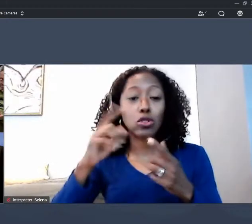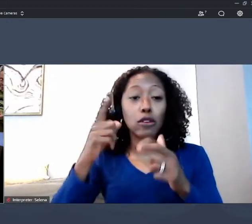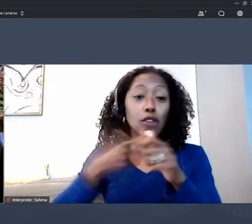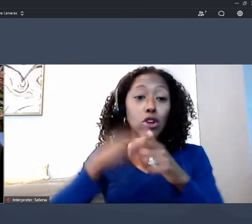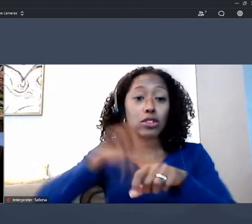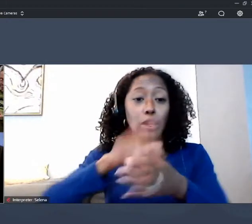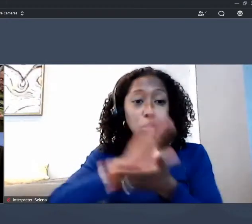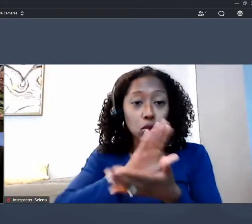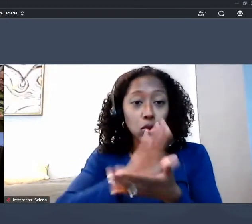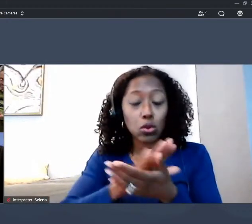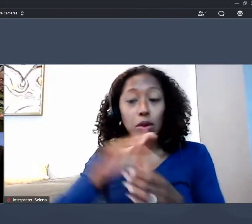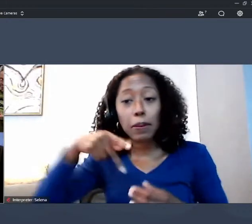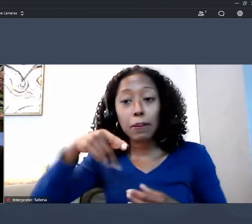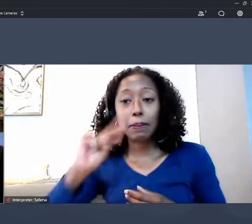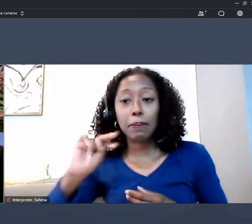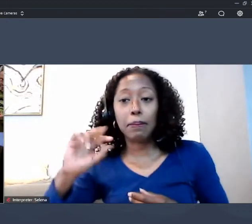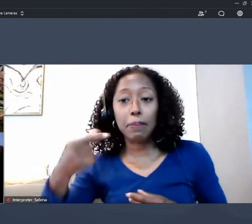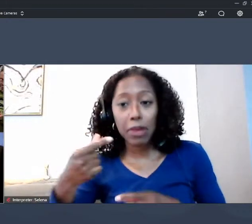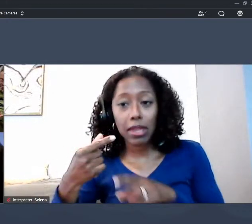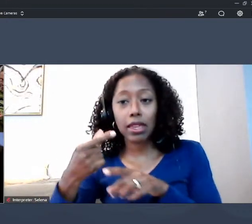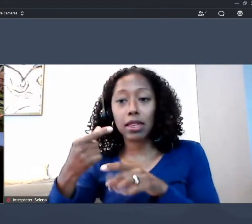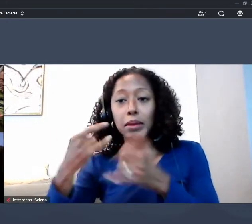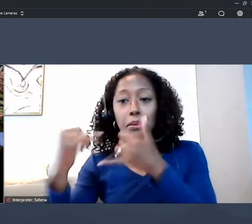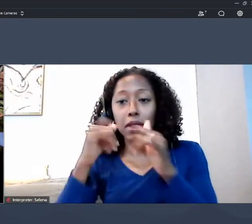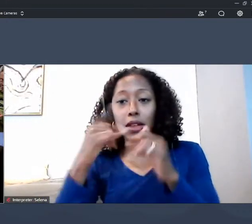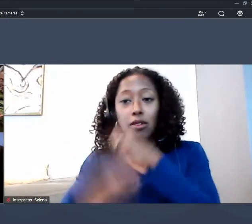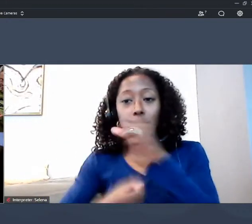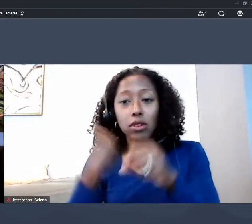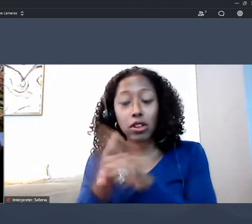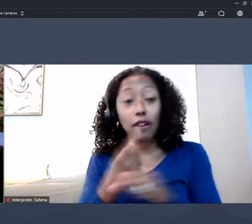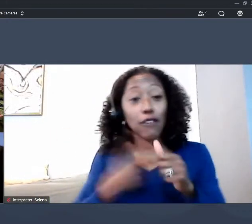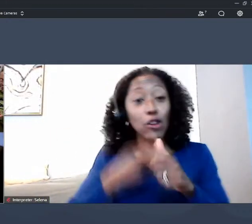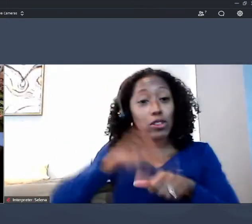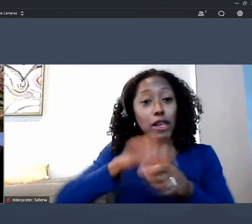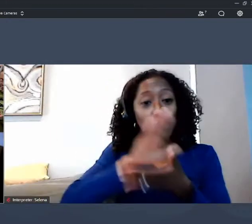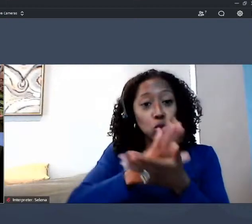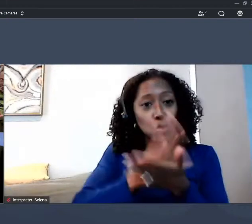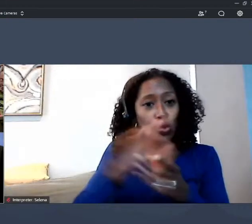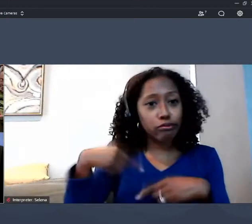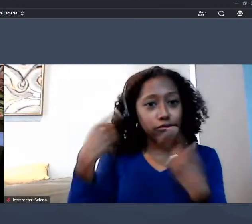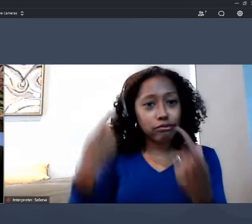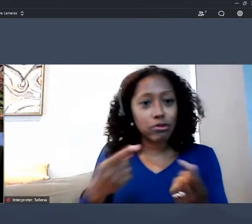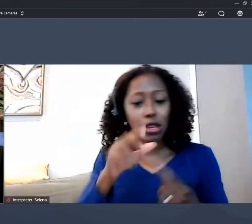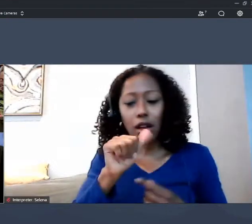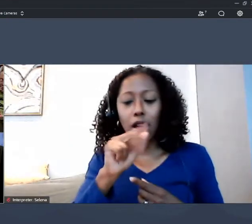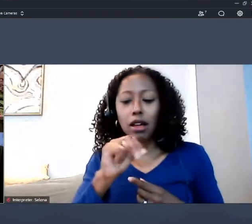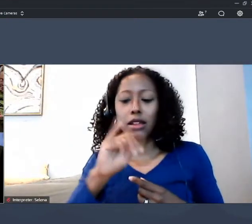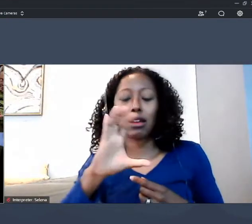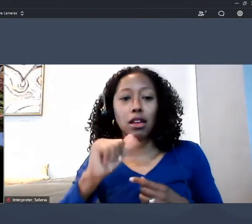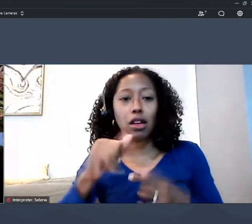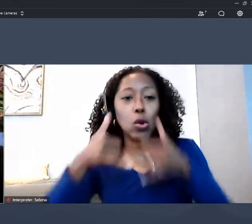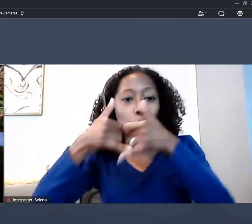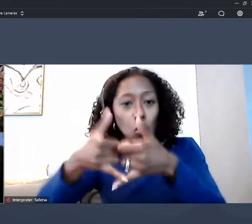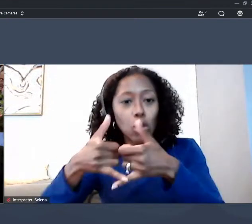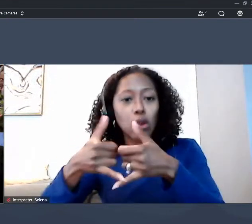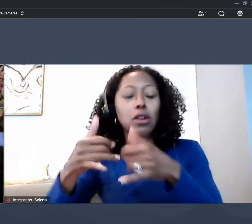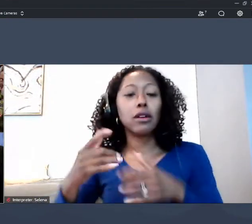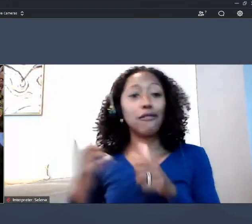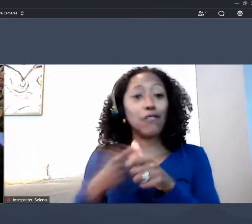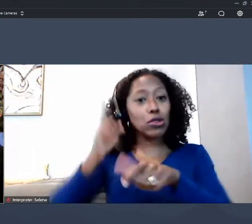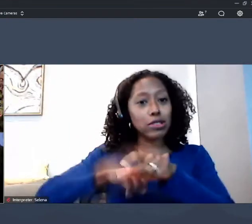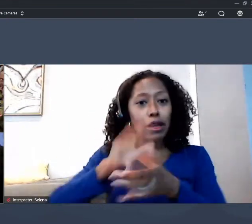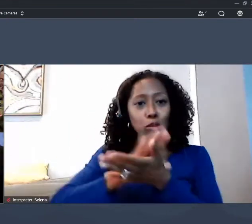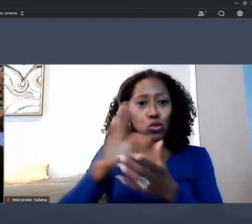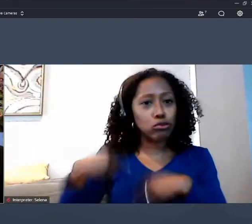Ping WGCA Player of the Year, first in school history. Annika Award winner, first in school history.